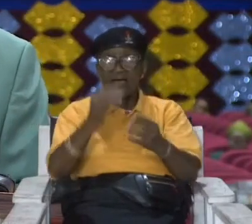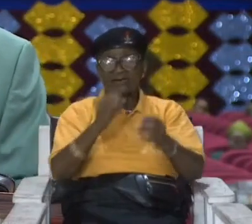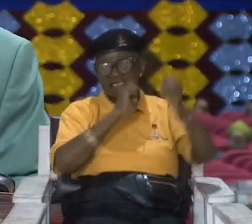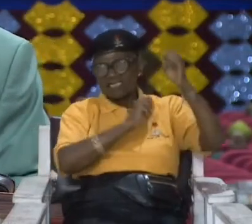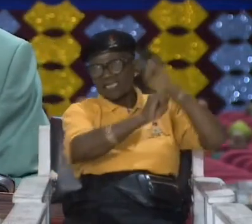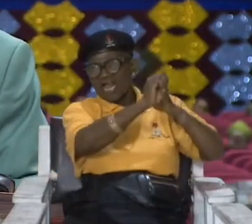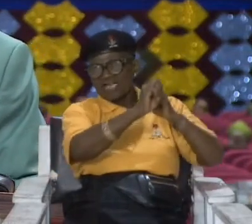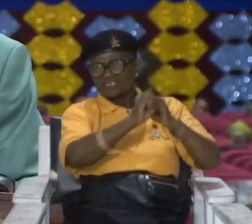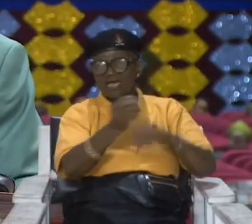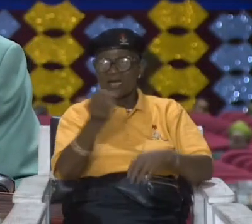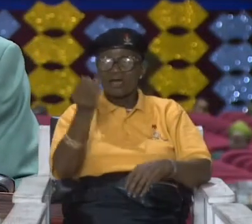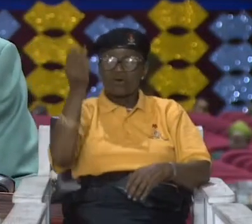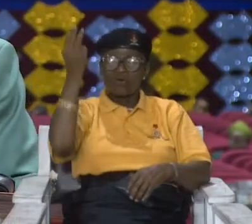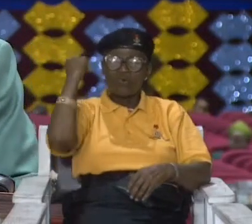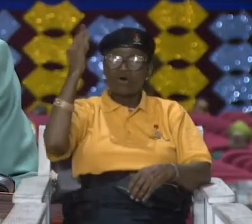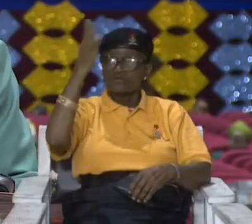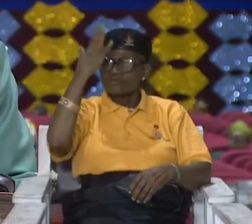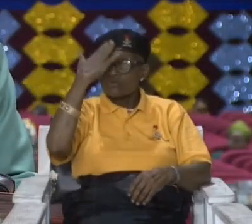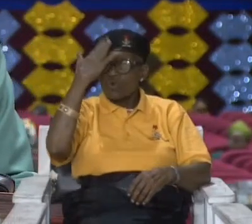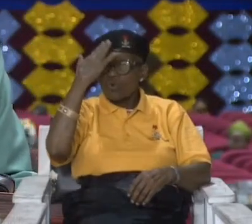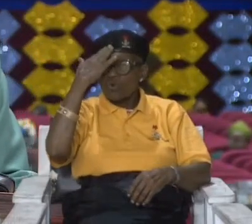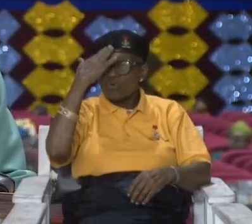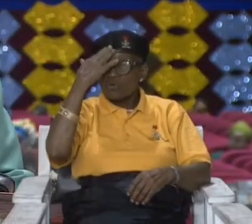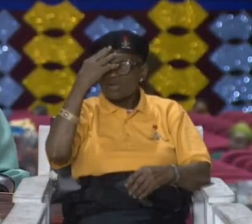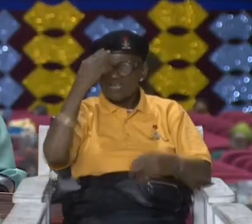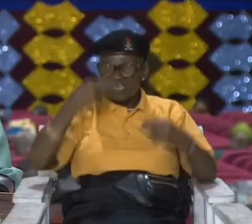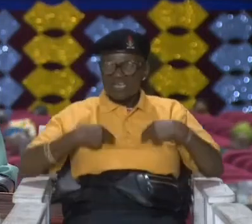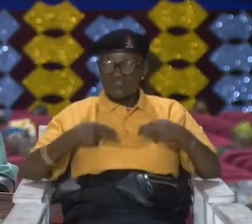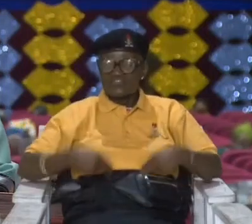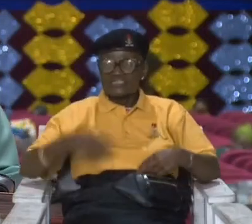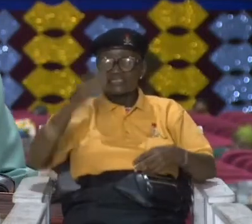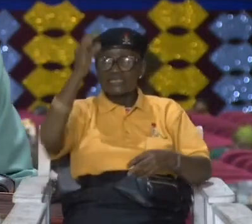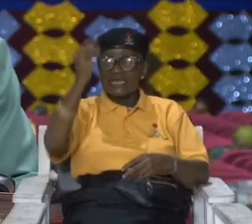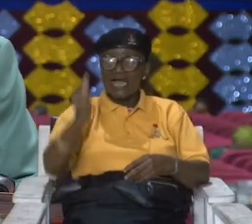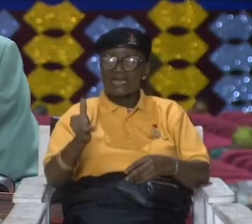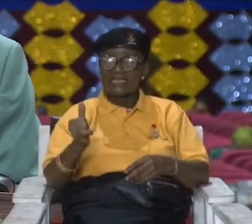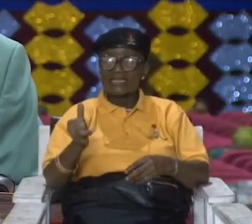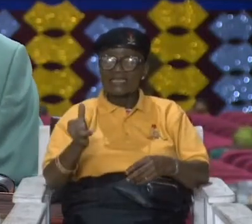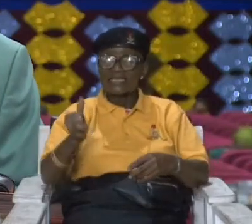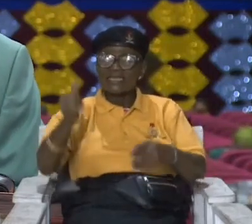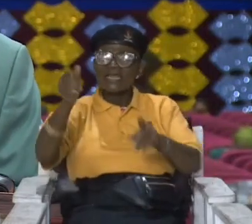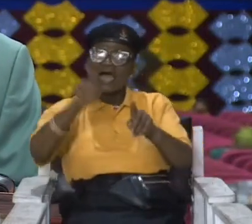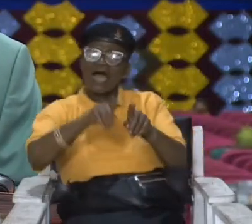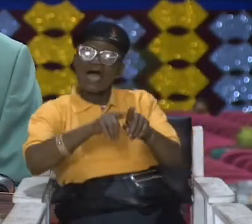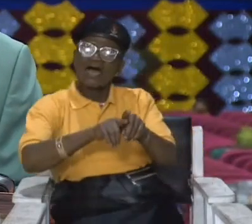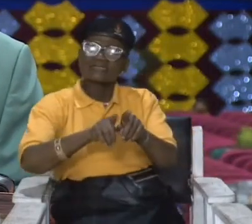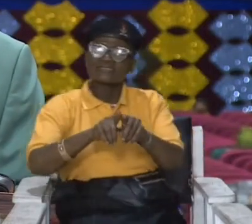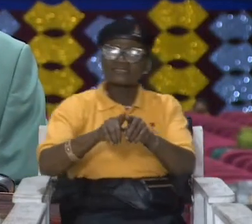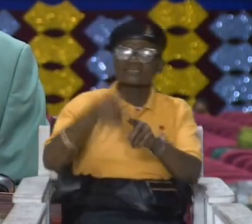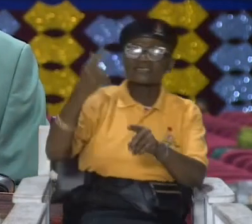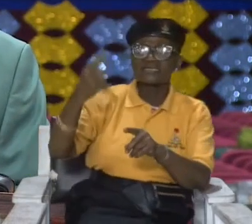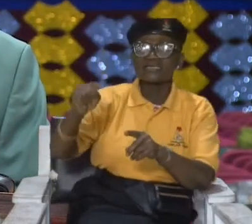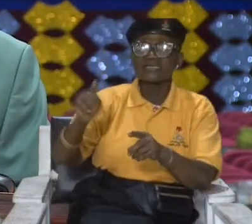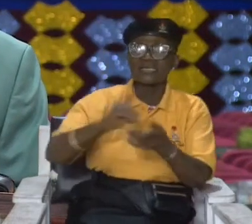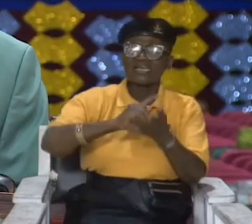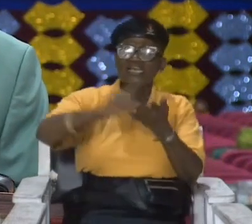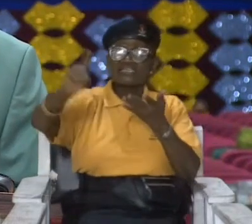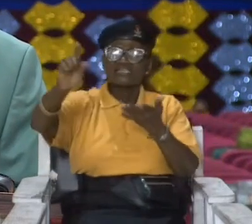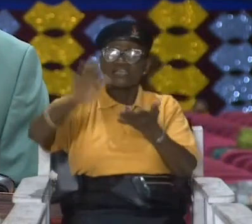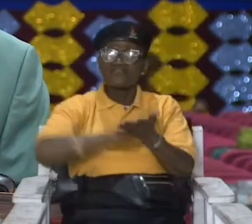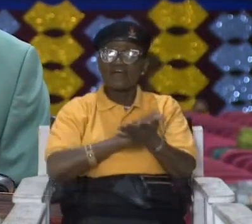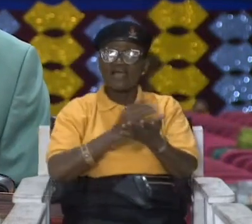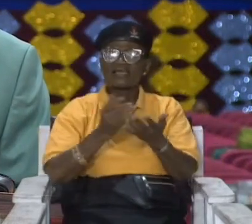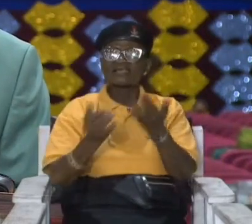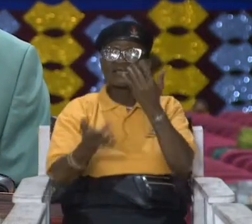Elijah was known, basically, as the divine